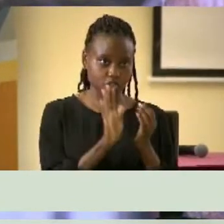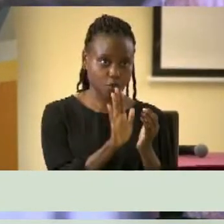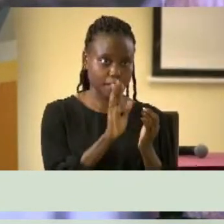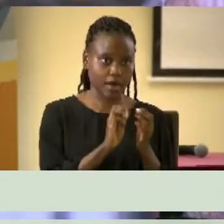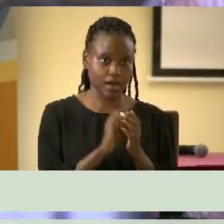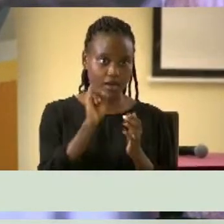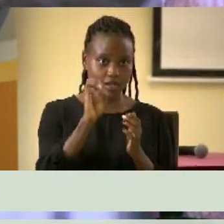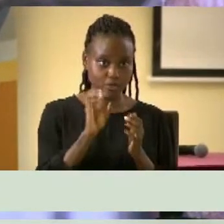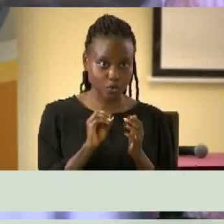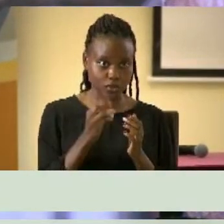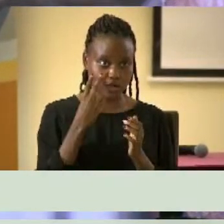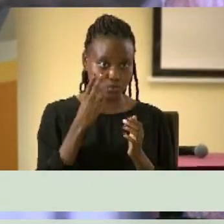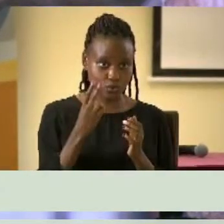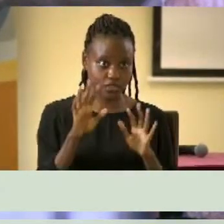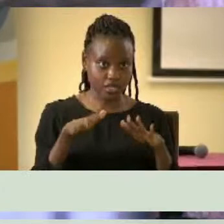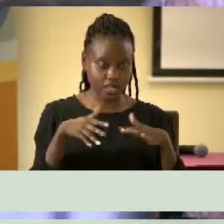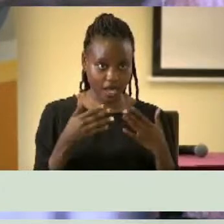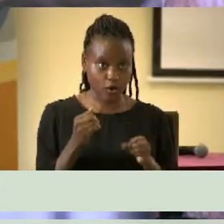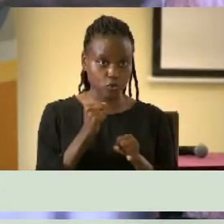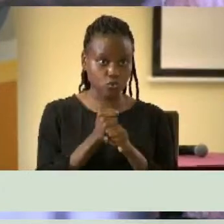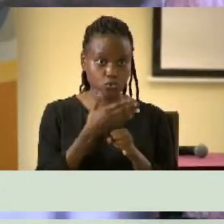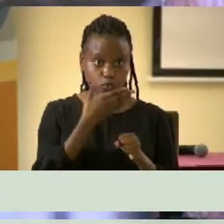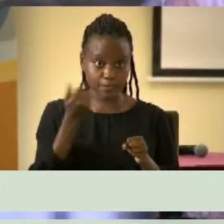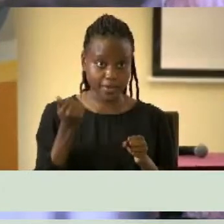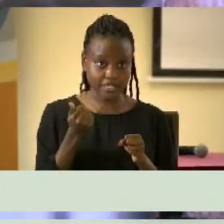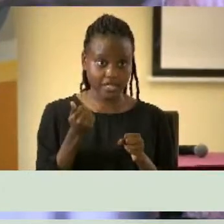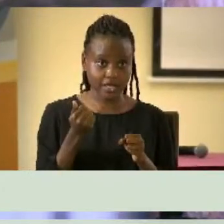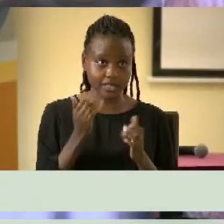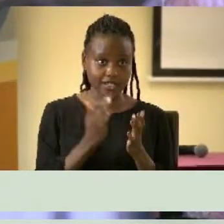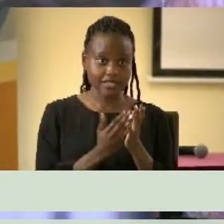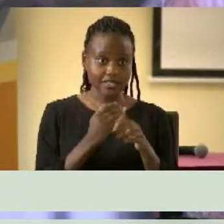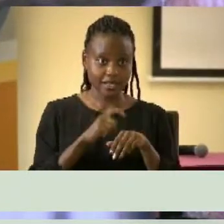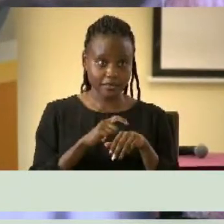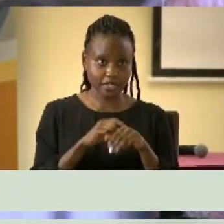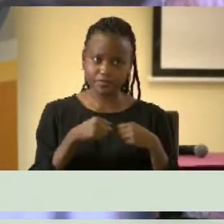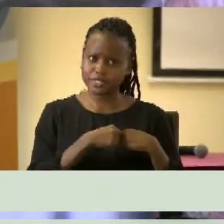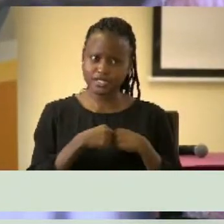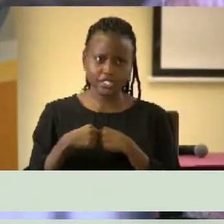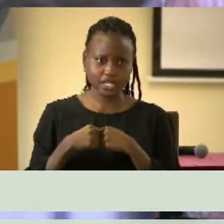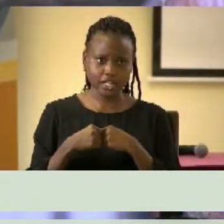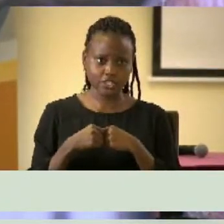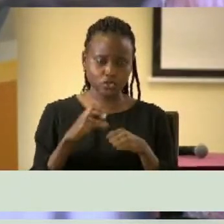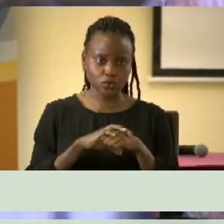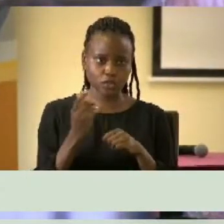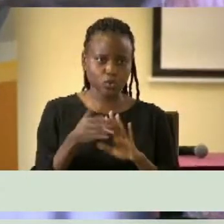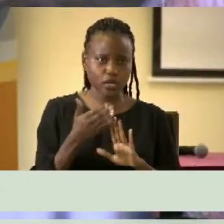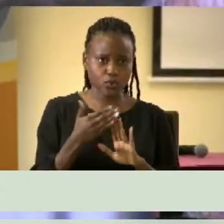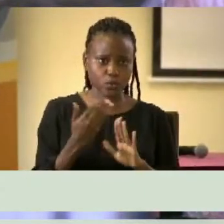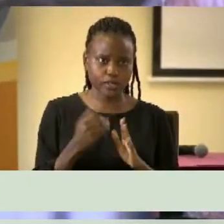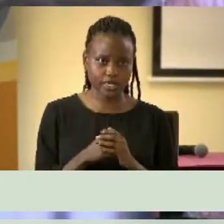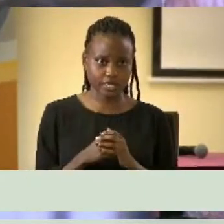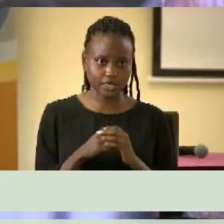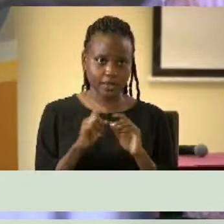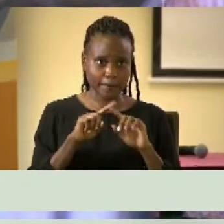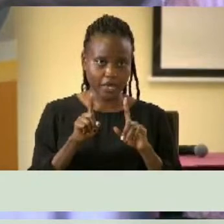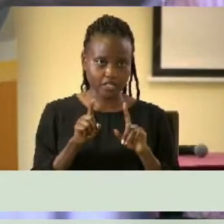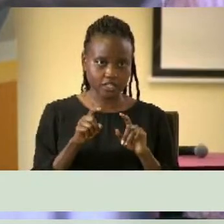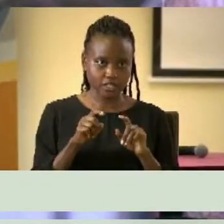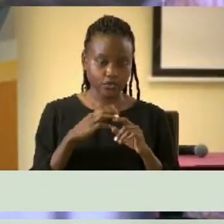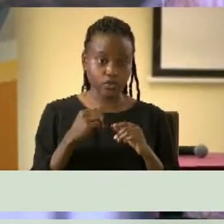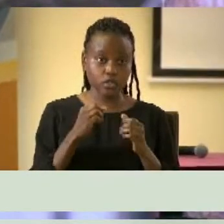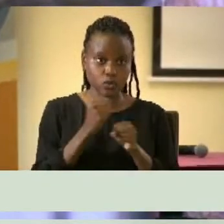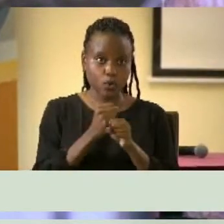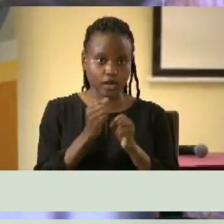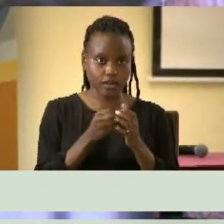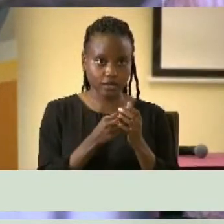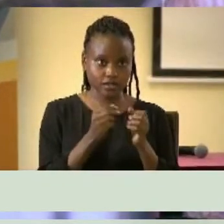organization so that we see how to do it better. Sometimes it is a challenge to get one quickly, but if we work together, I'm sure there's a